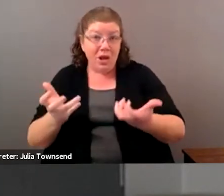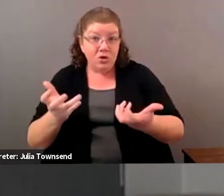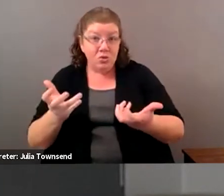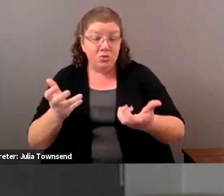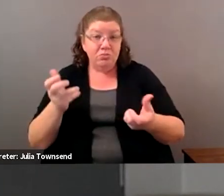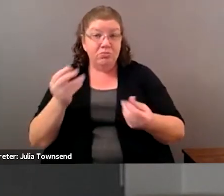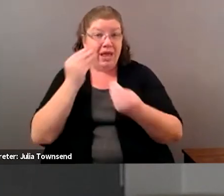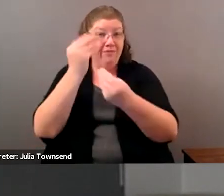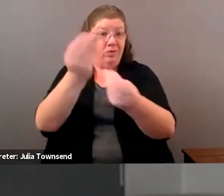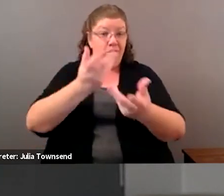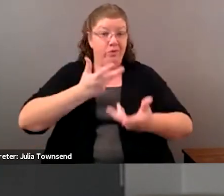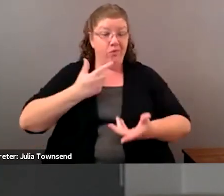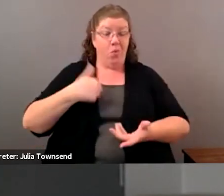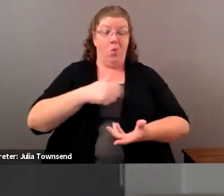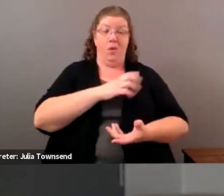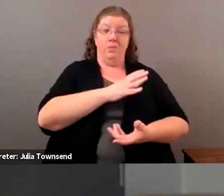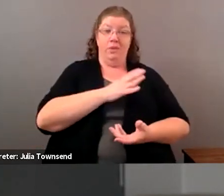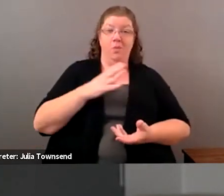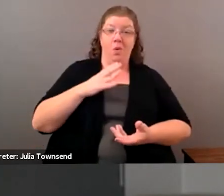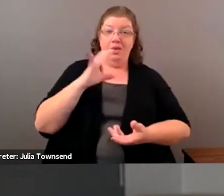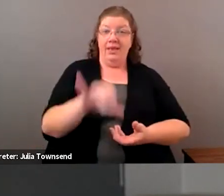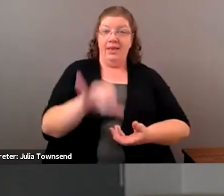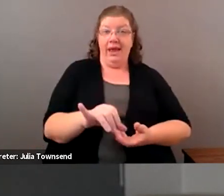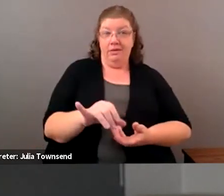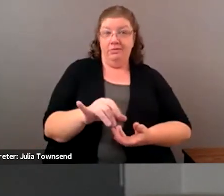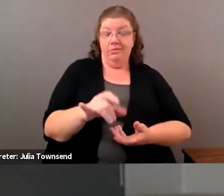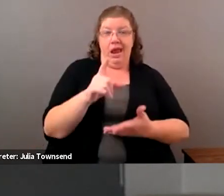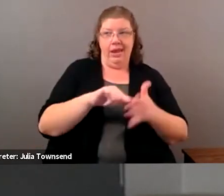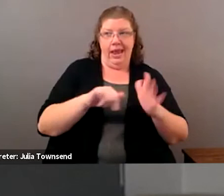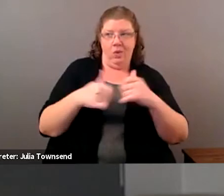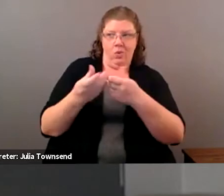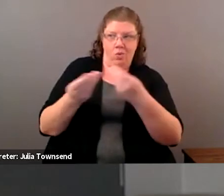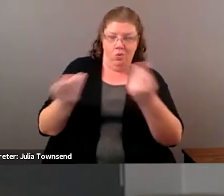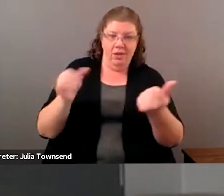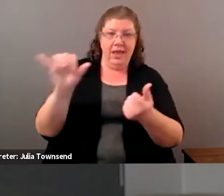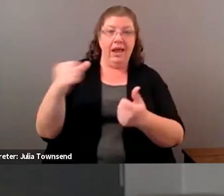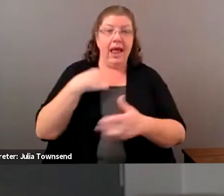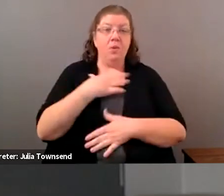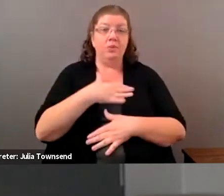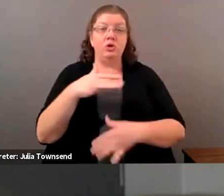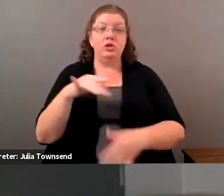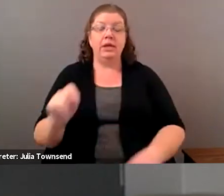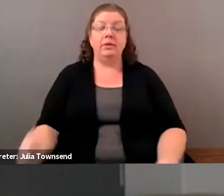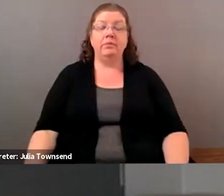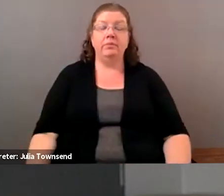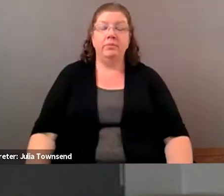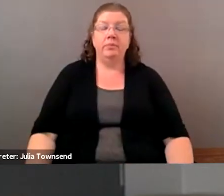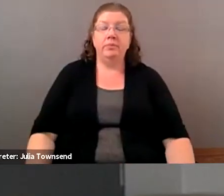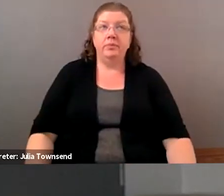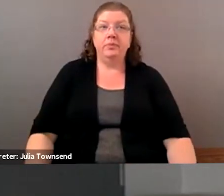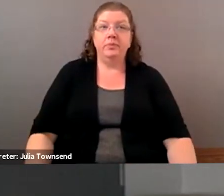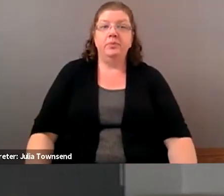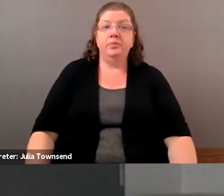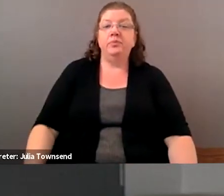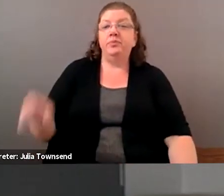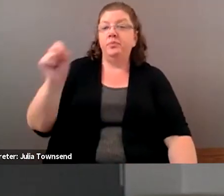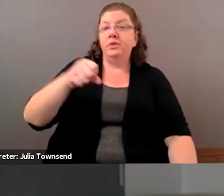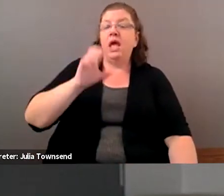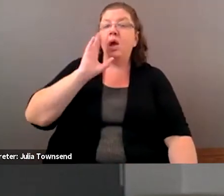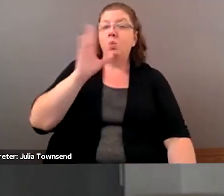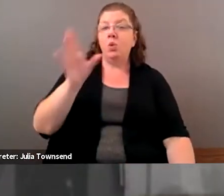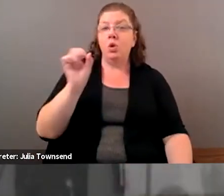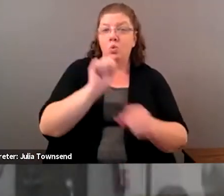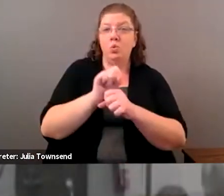with the board and what you're doing to address that, I'd appreciate it. Thank you for that. I definitely will work through